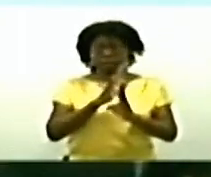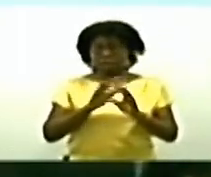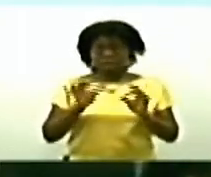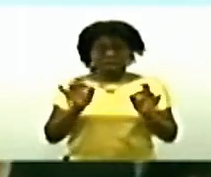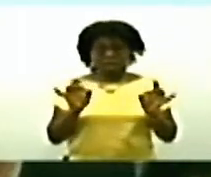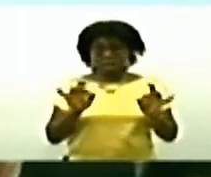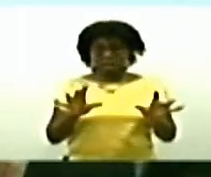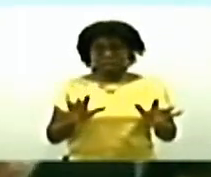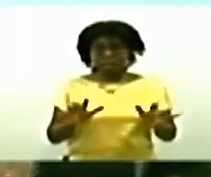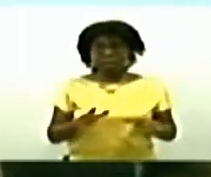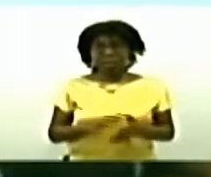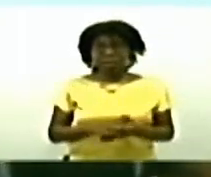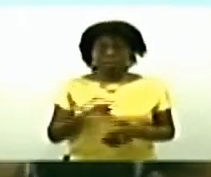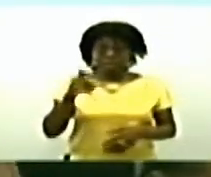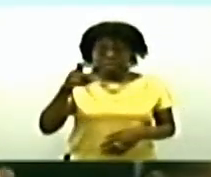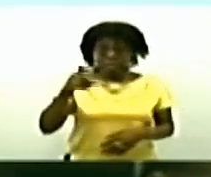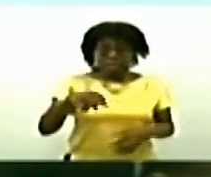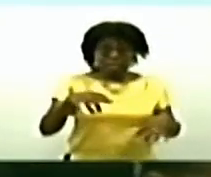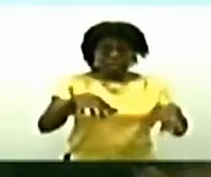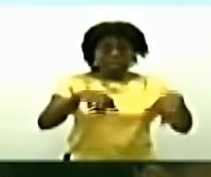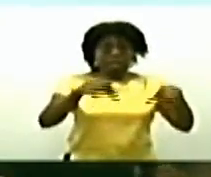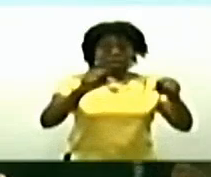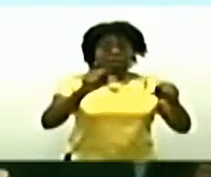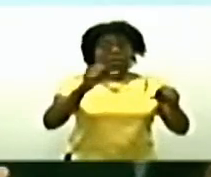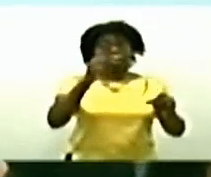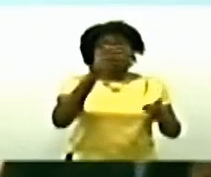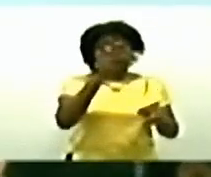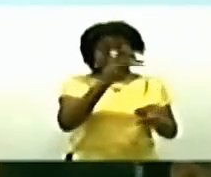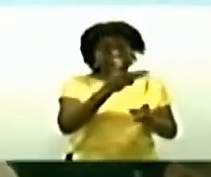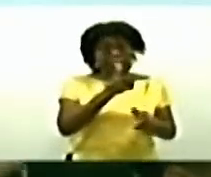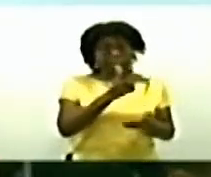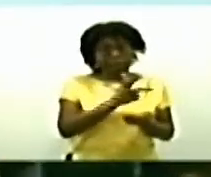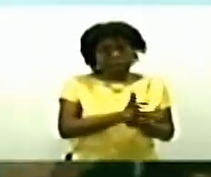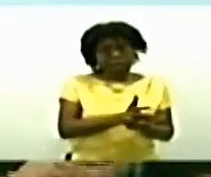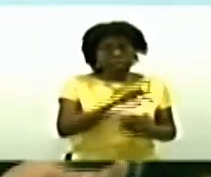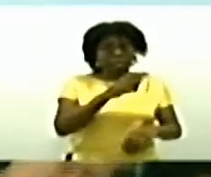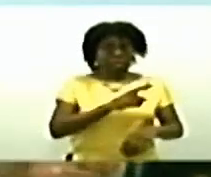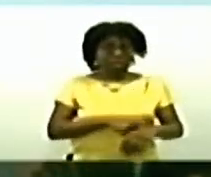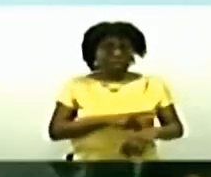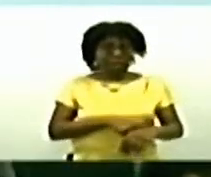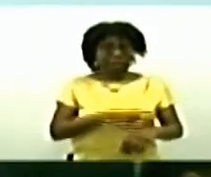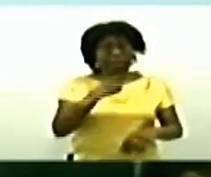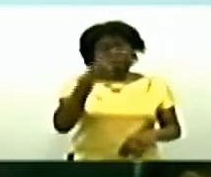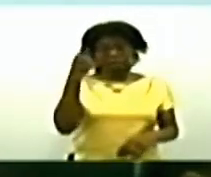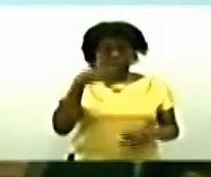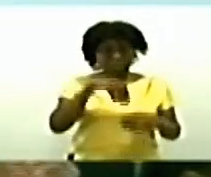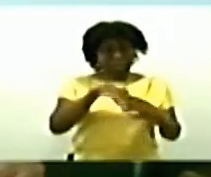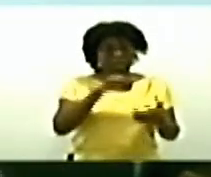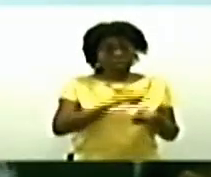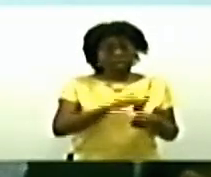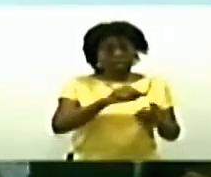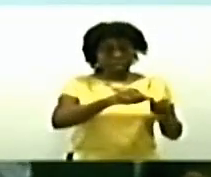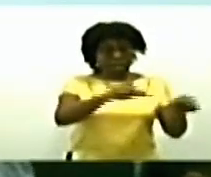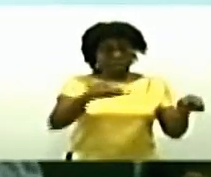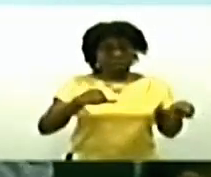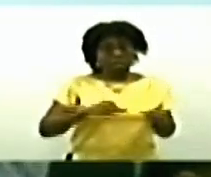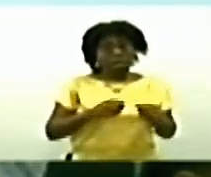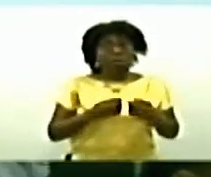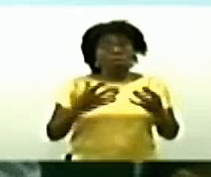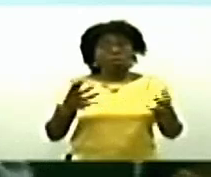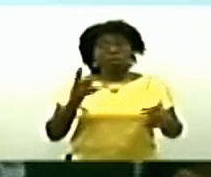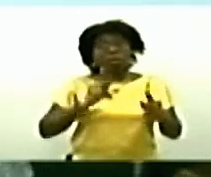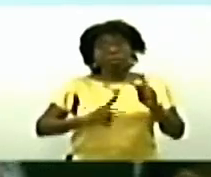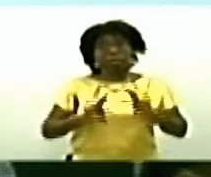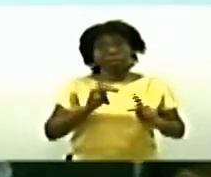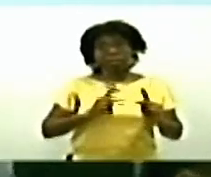We need to start to adopt parking times, because particularly in that area, you have a lot of people doing